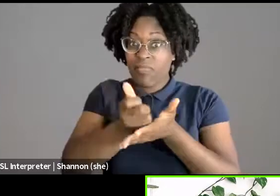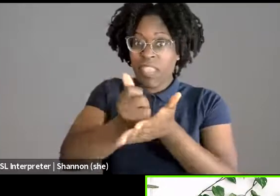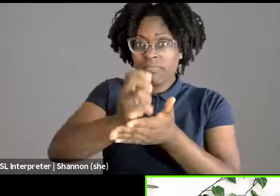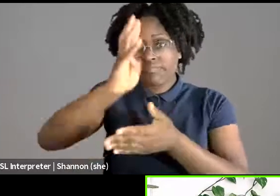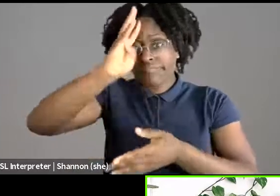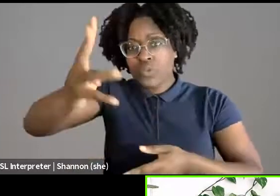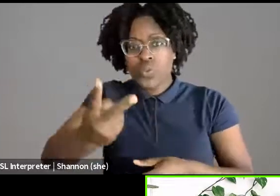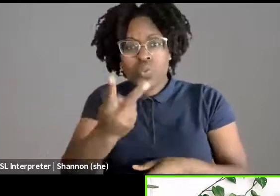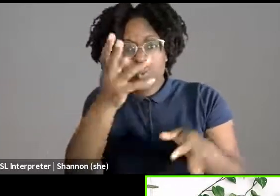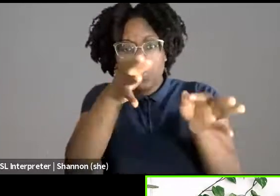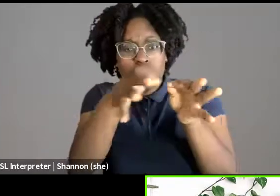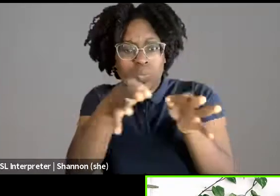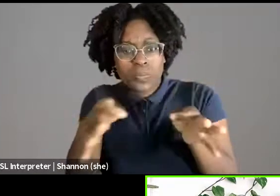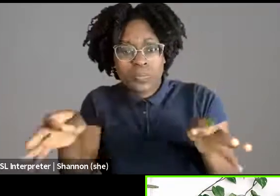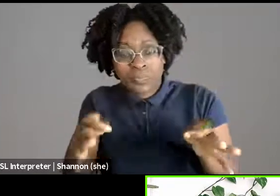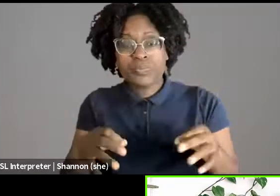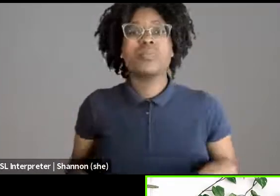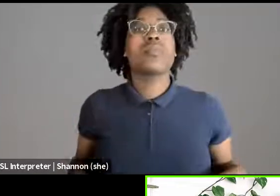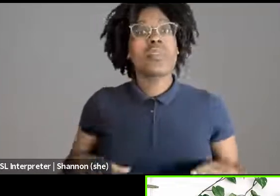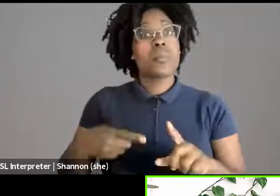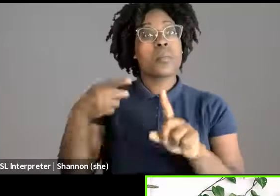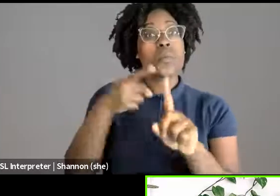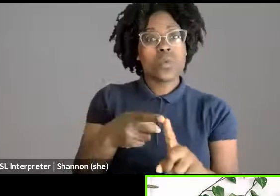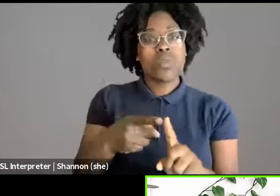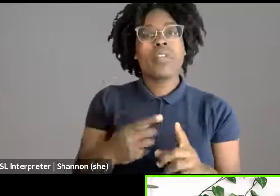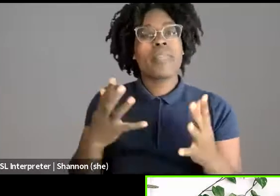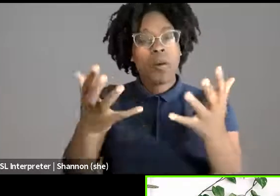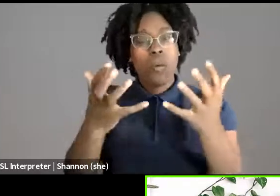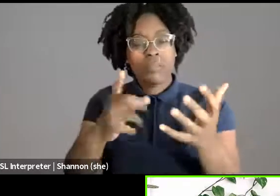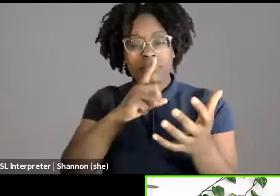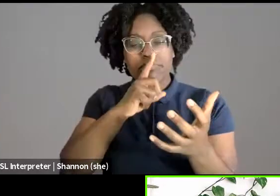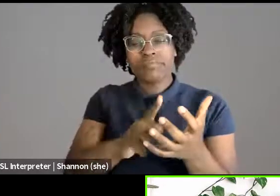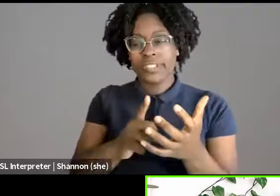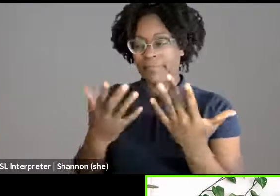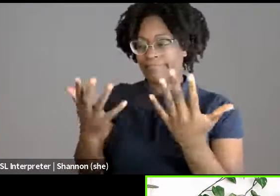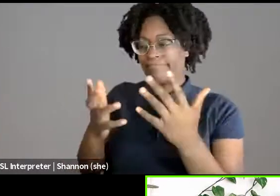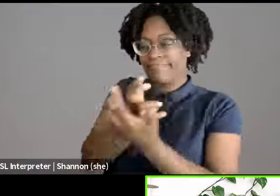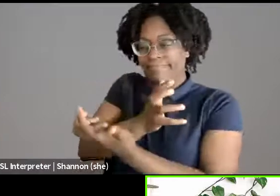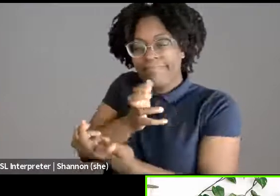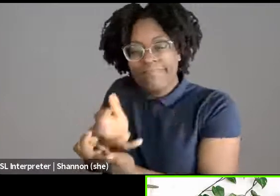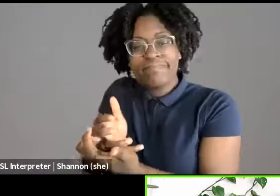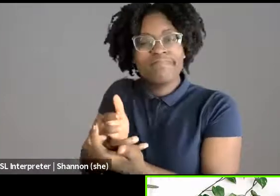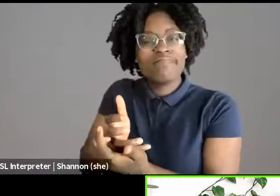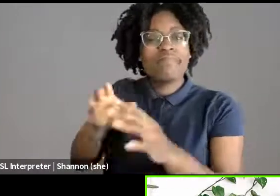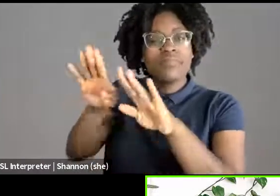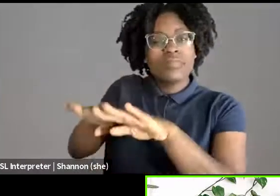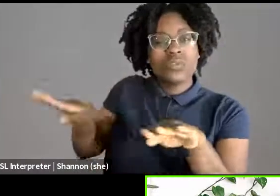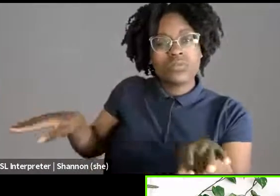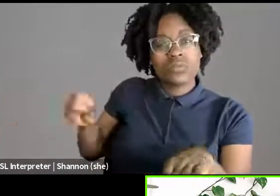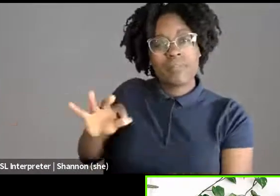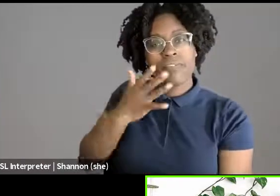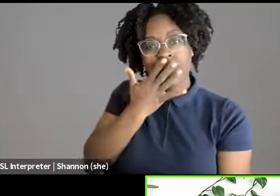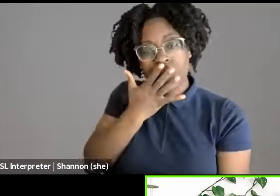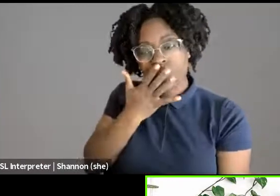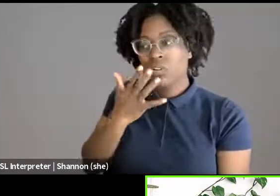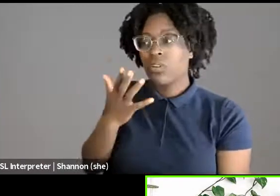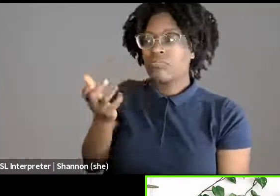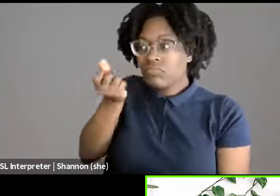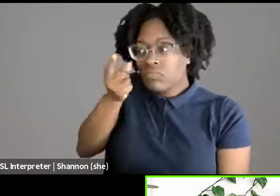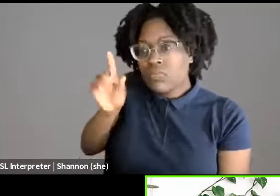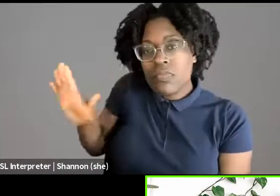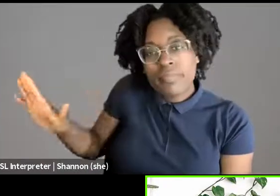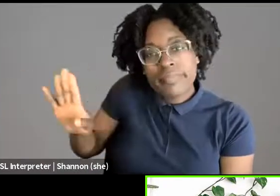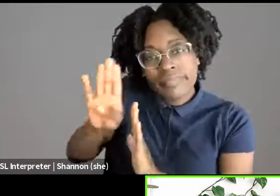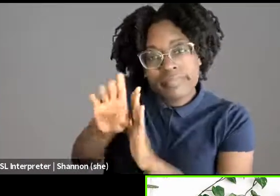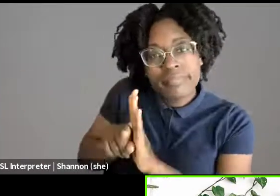of children of color in order to spark their interest in computer science or in these education subject areas